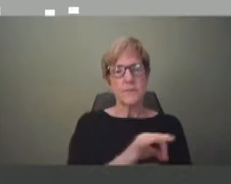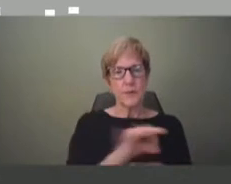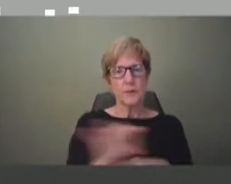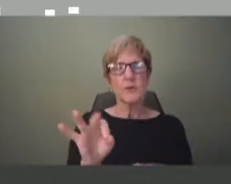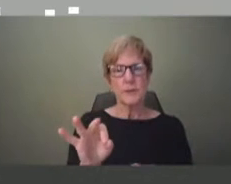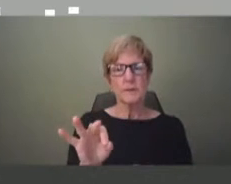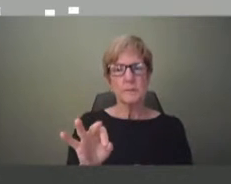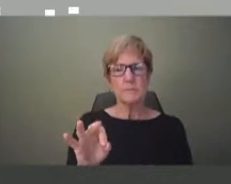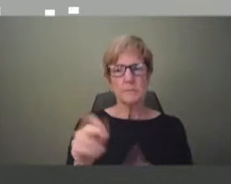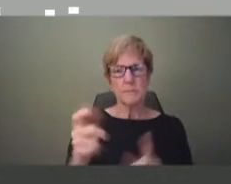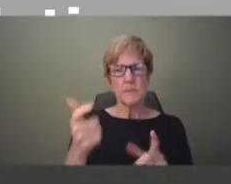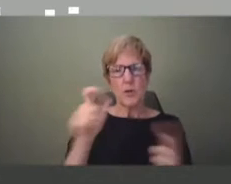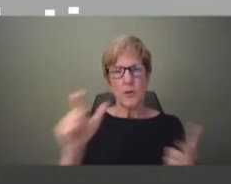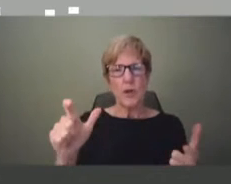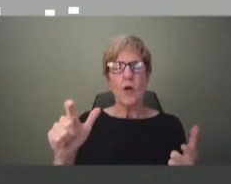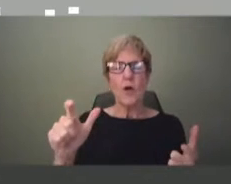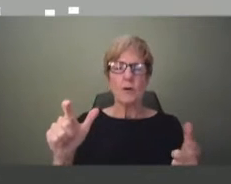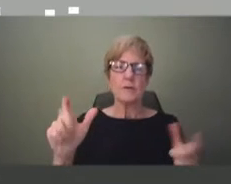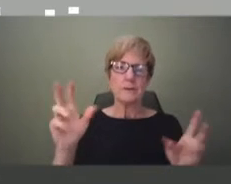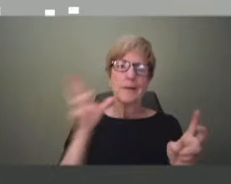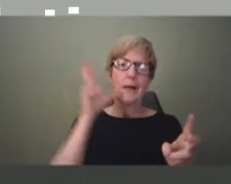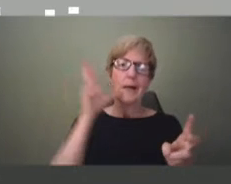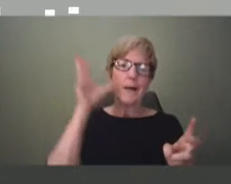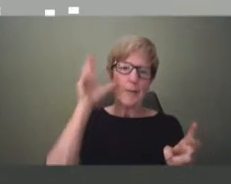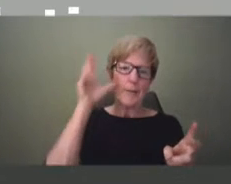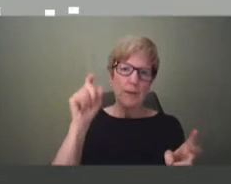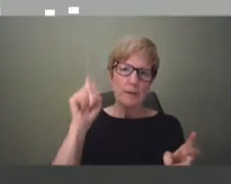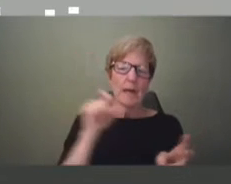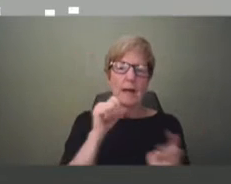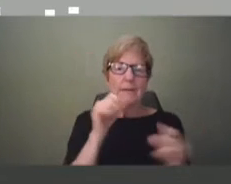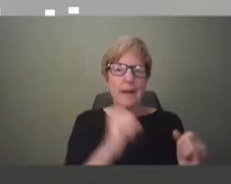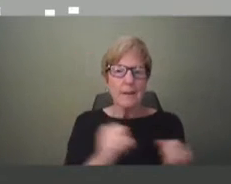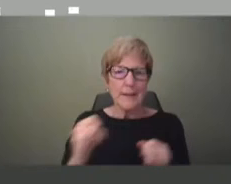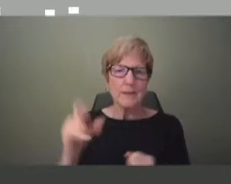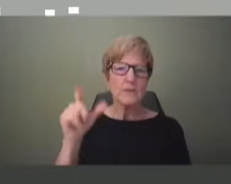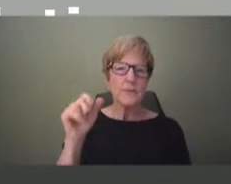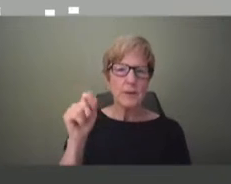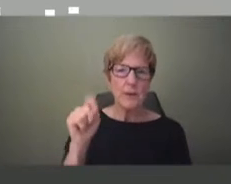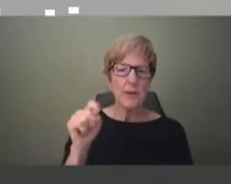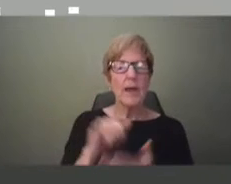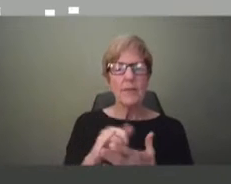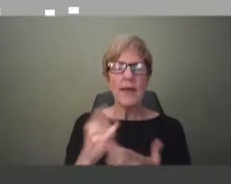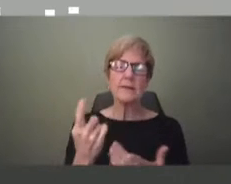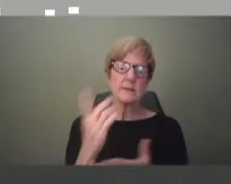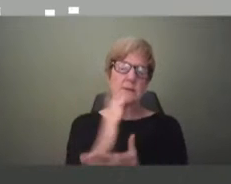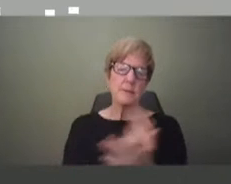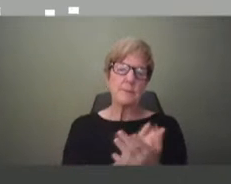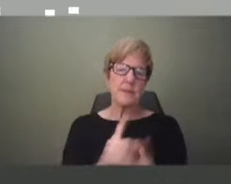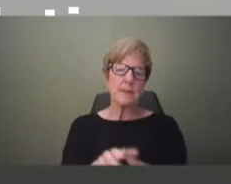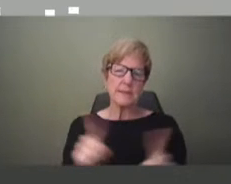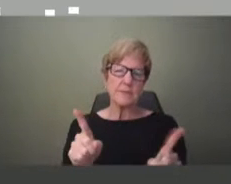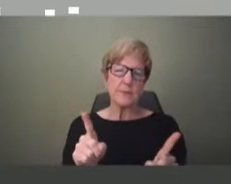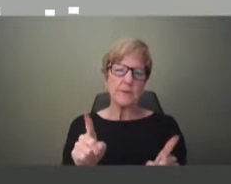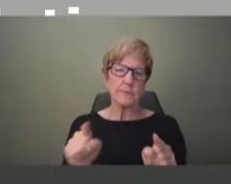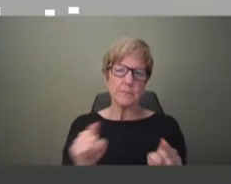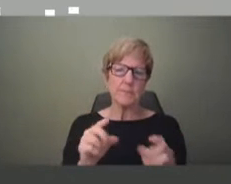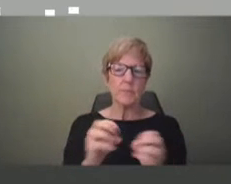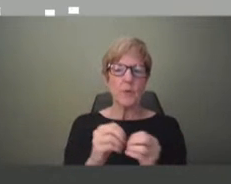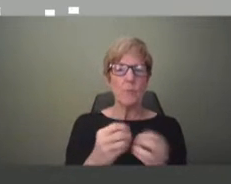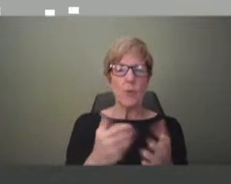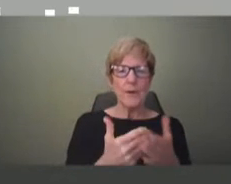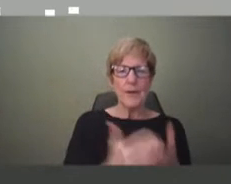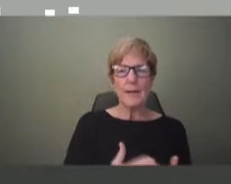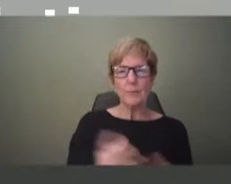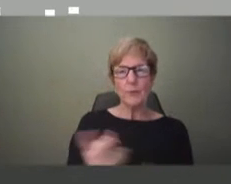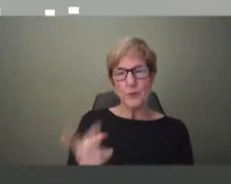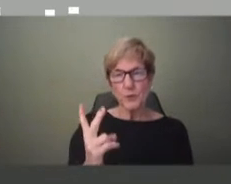large parent lot uh and not on their own individual one so that's really what makes some of those differentiations to more of a neighborhood too and and generate some of